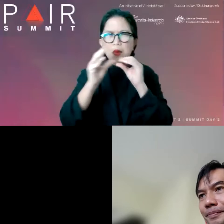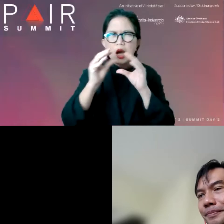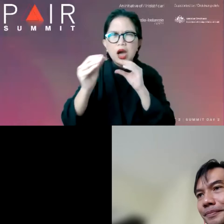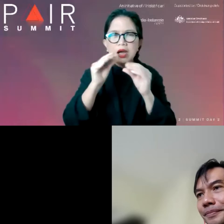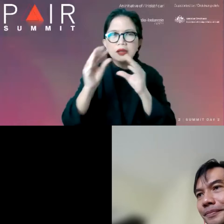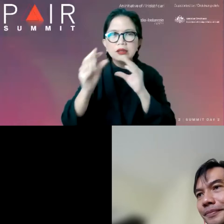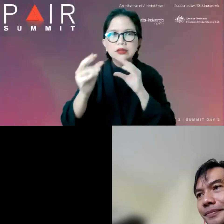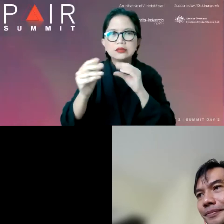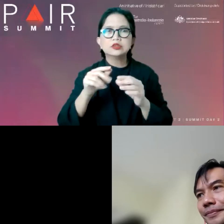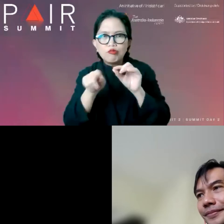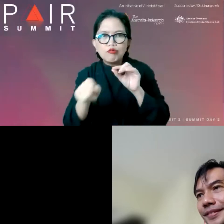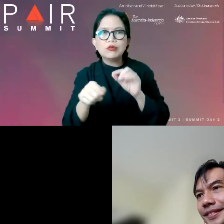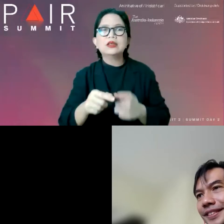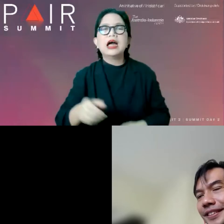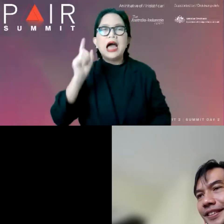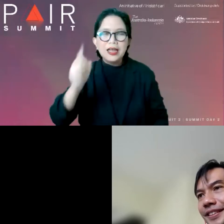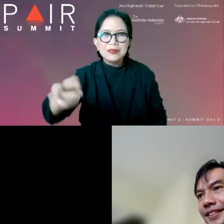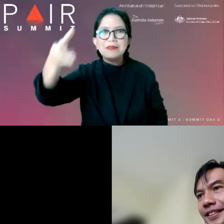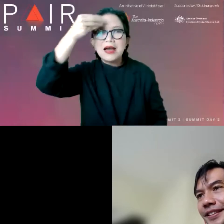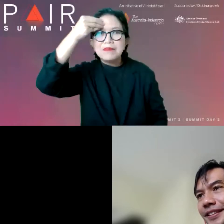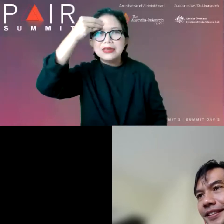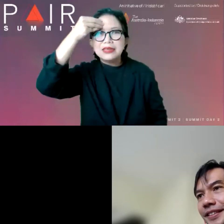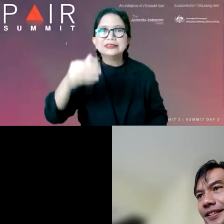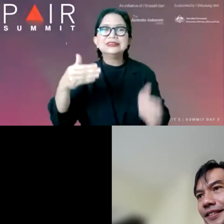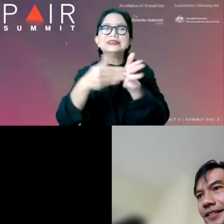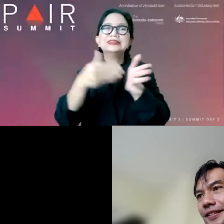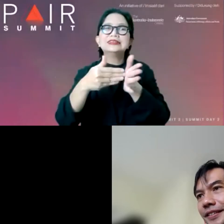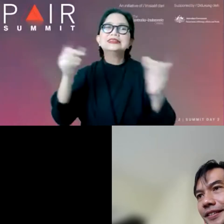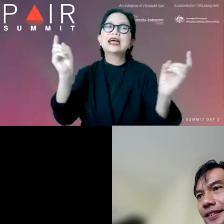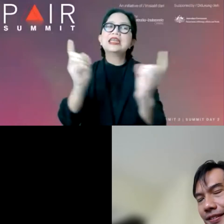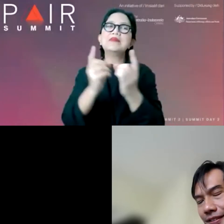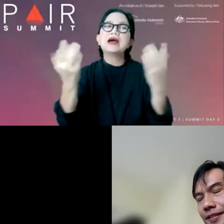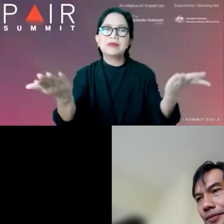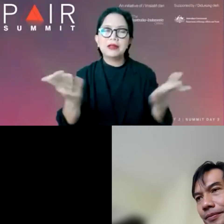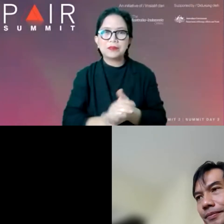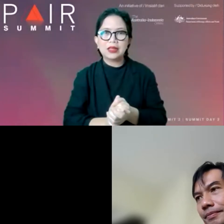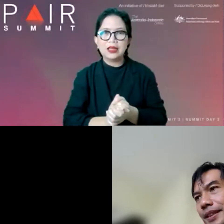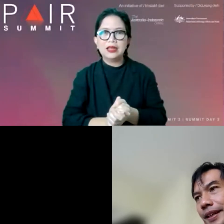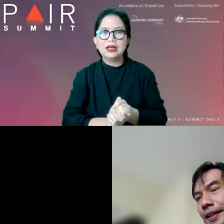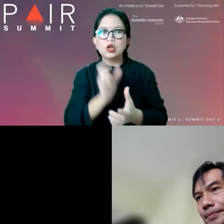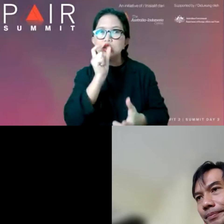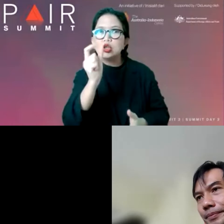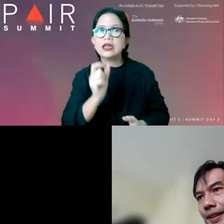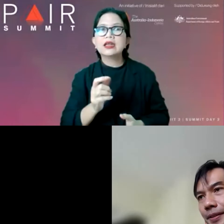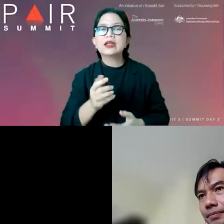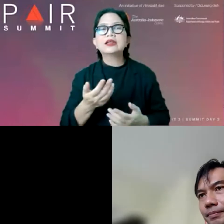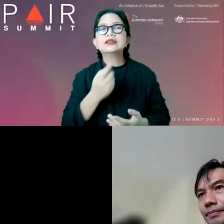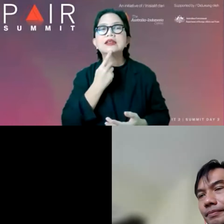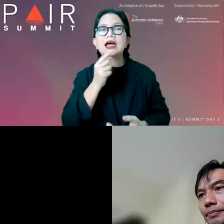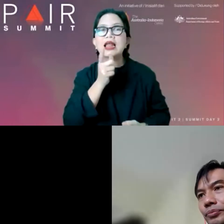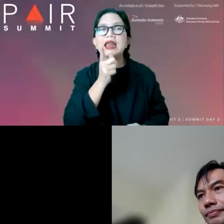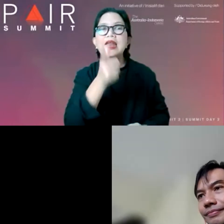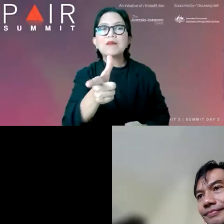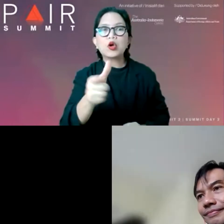faced. One of the recommendations in the report was around an open HIE system, as it's called,